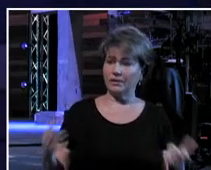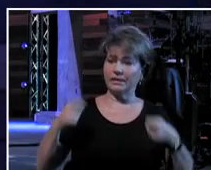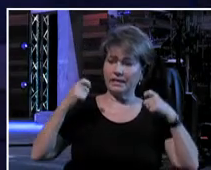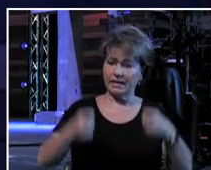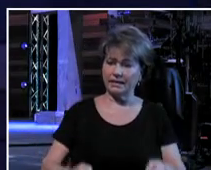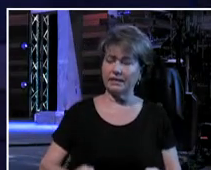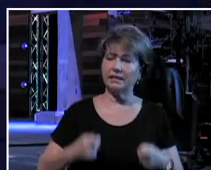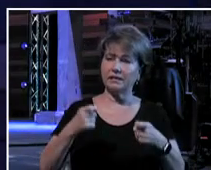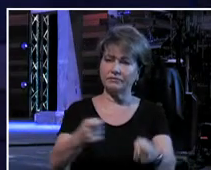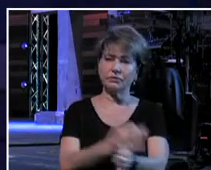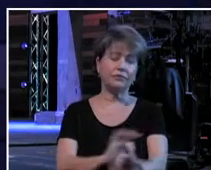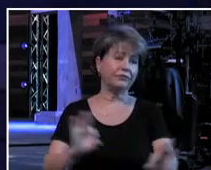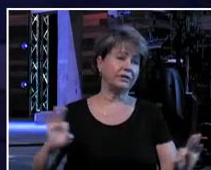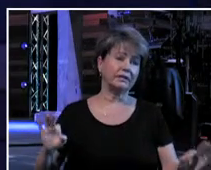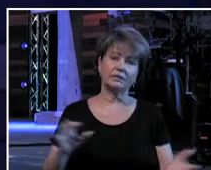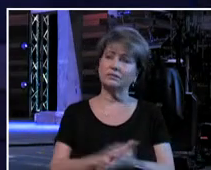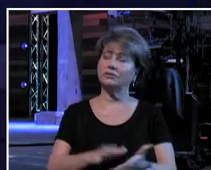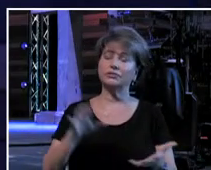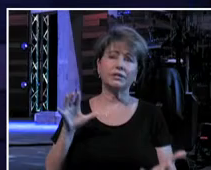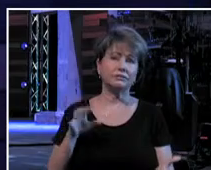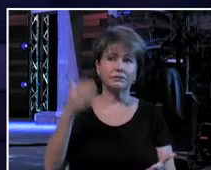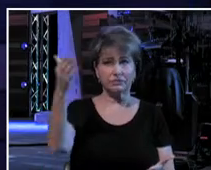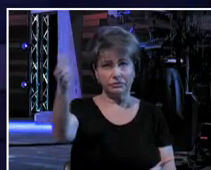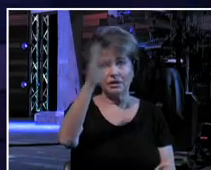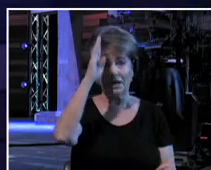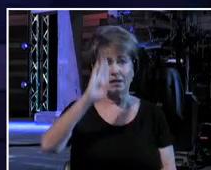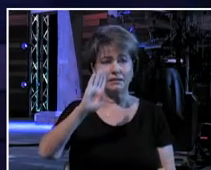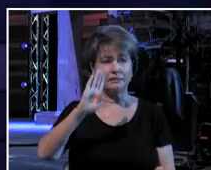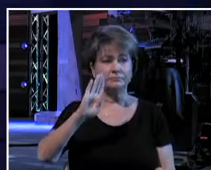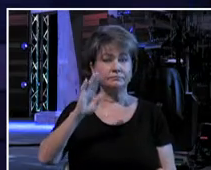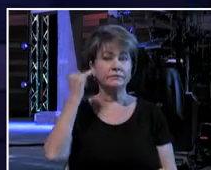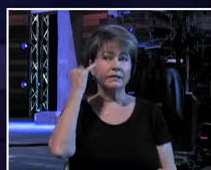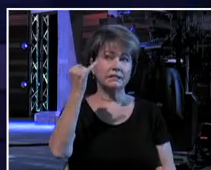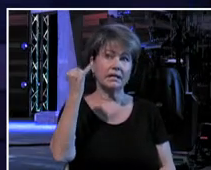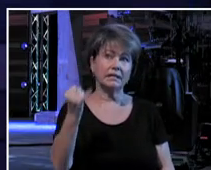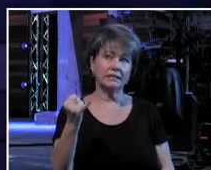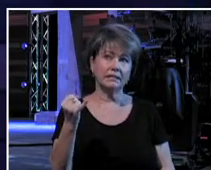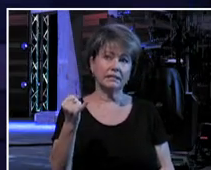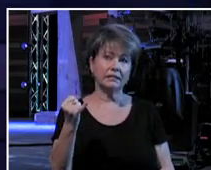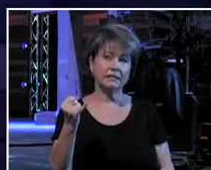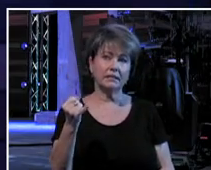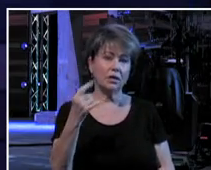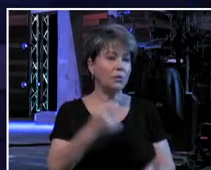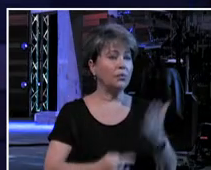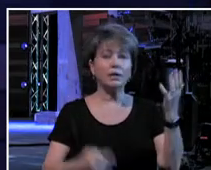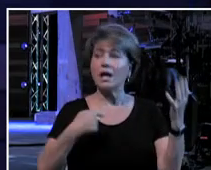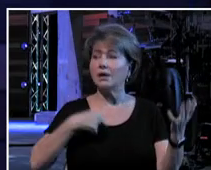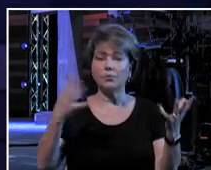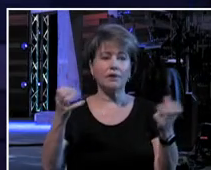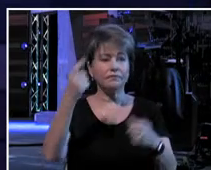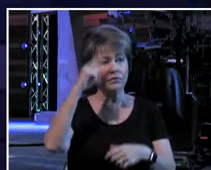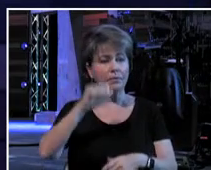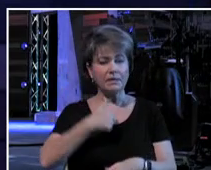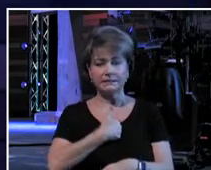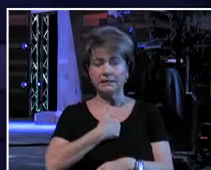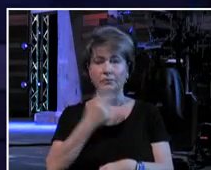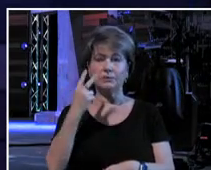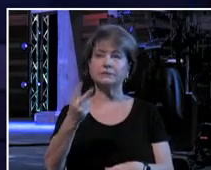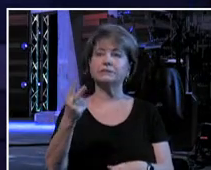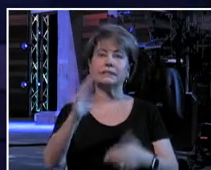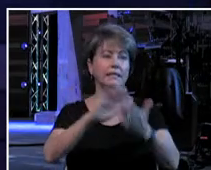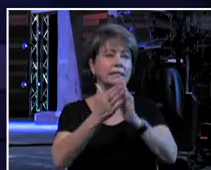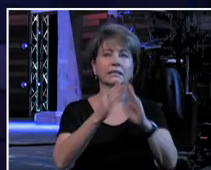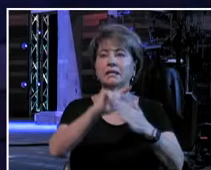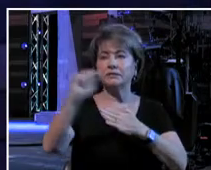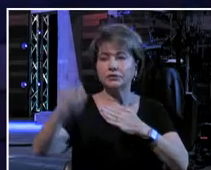as freely as this?" And it is a picture of the man that I want to be. I want to see what God is doing in our city, and I